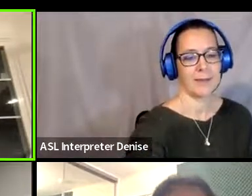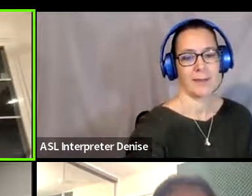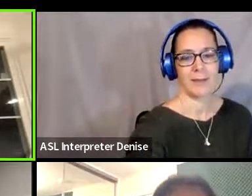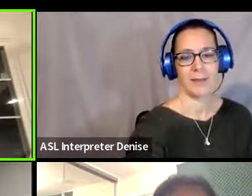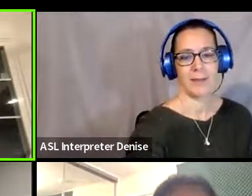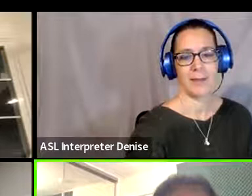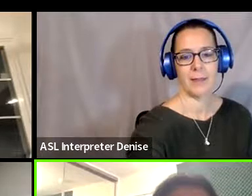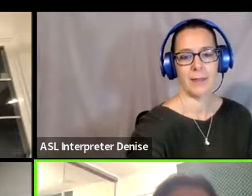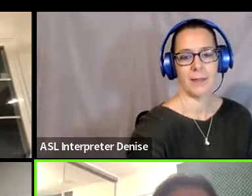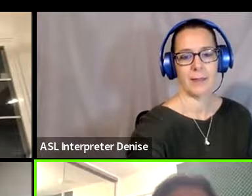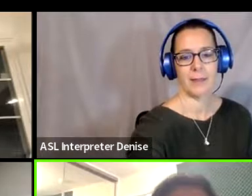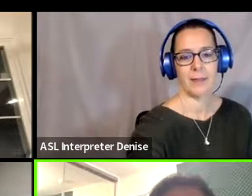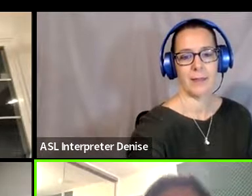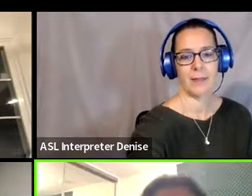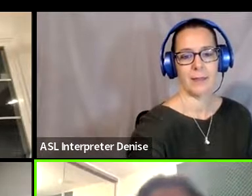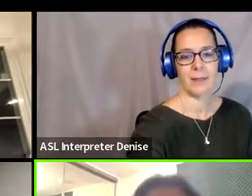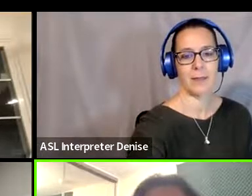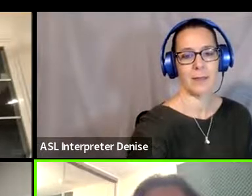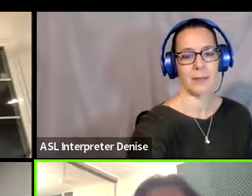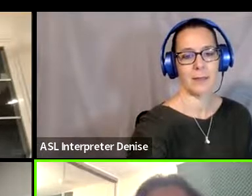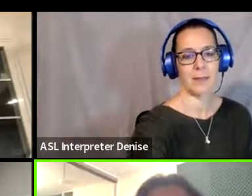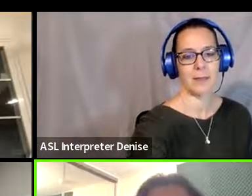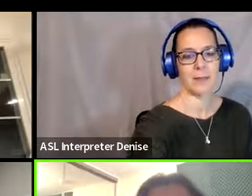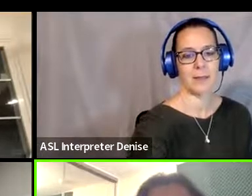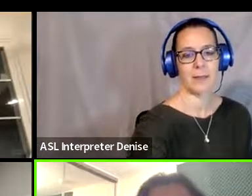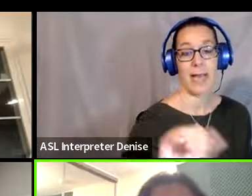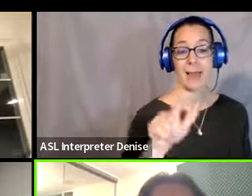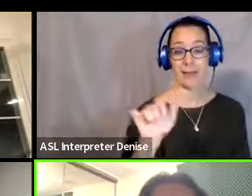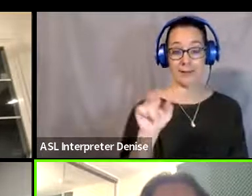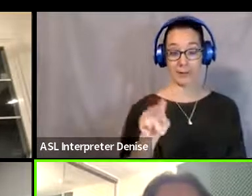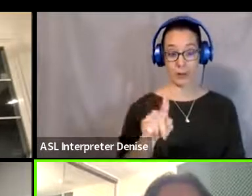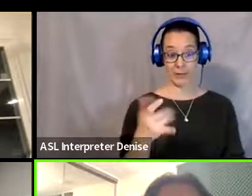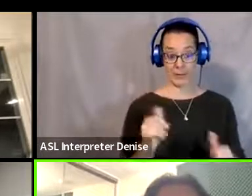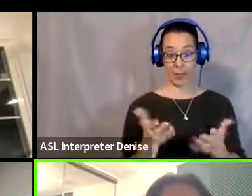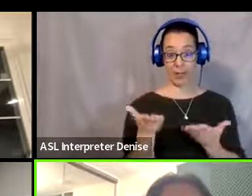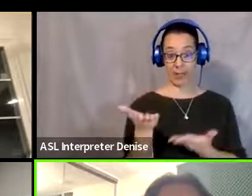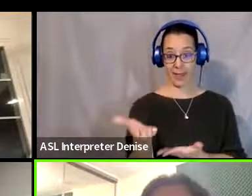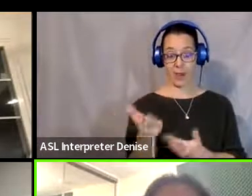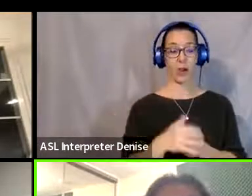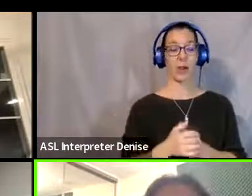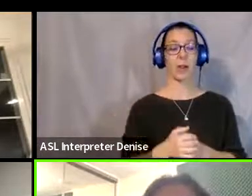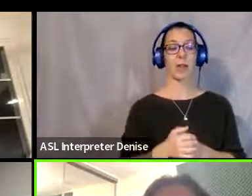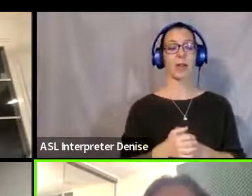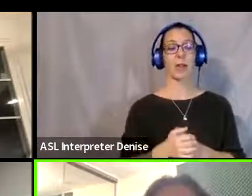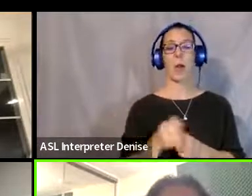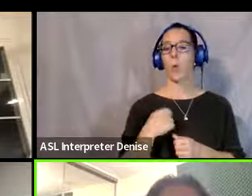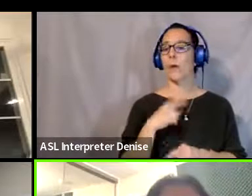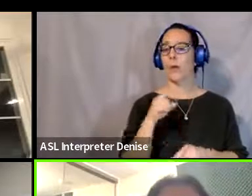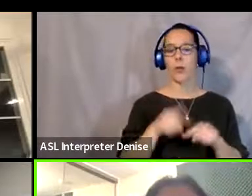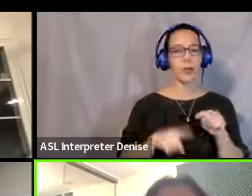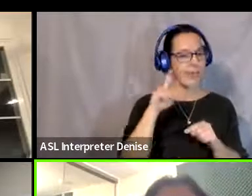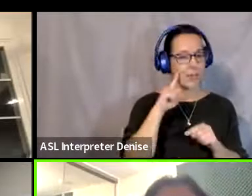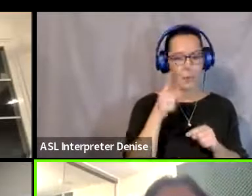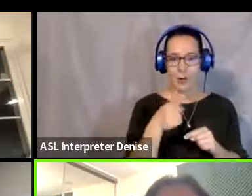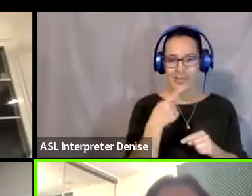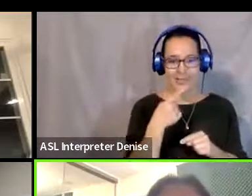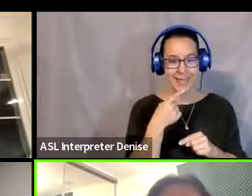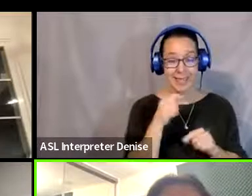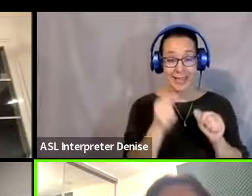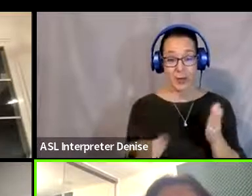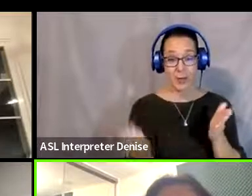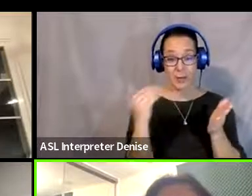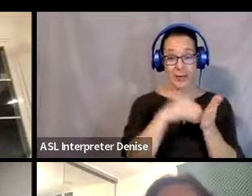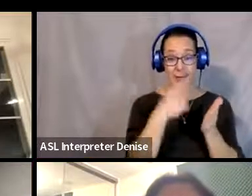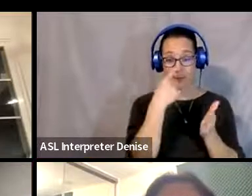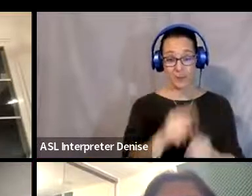connection. Ellison, are you still there? Yeah, I'm here. Oh, sorry, we missed everything. Can you repeat that, please,